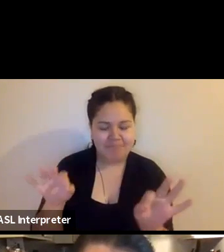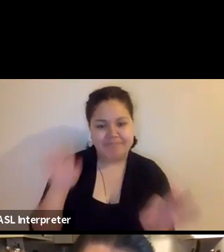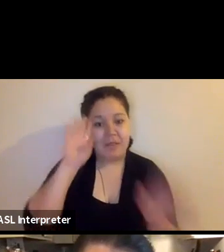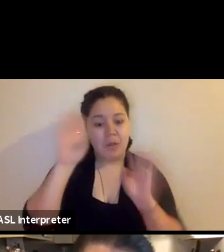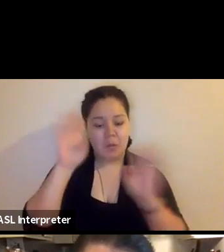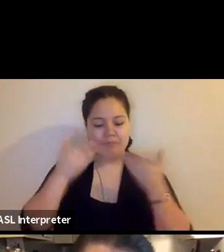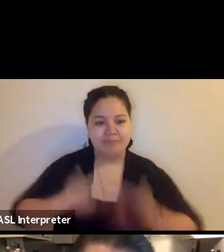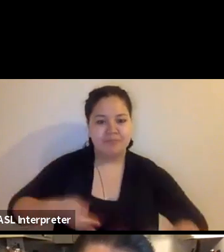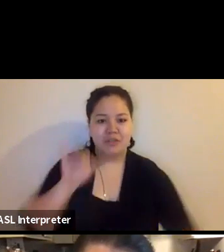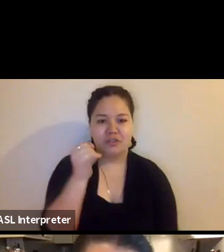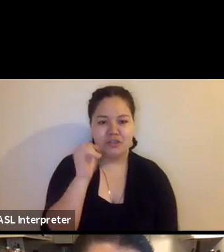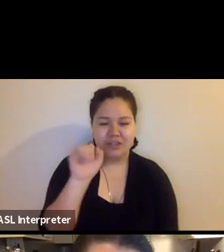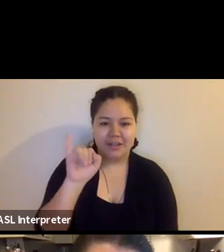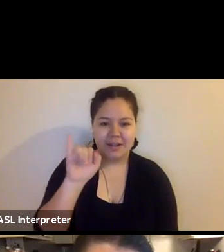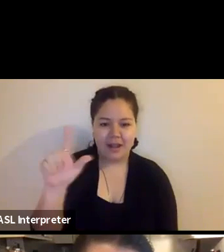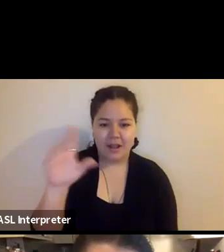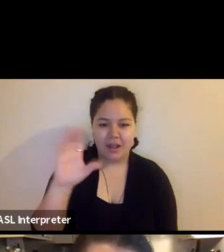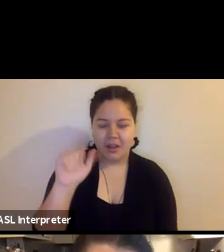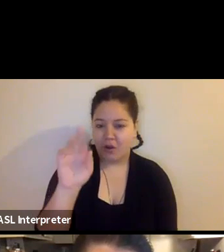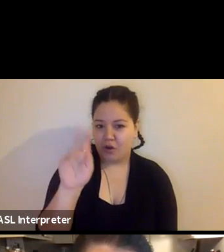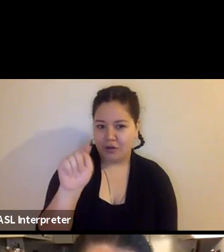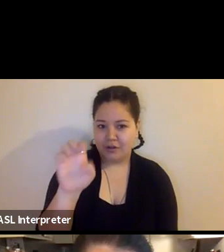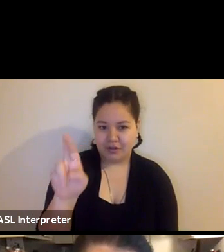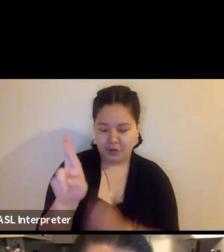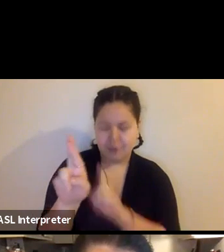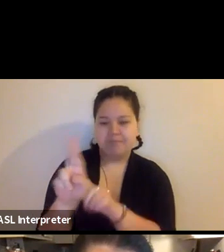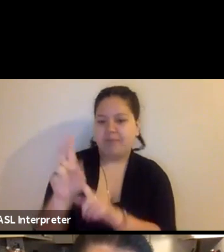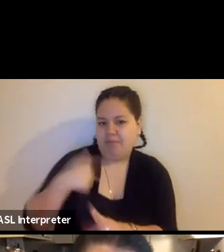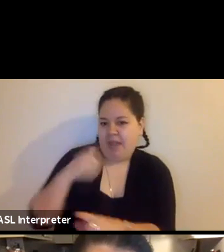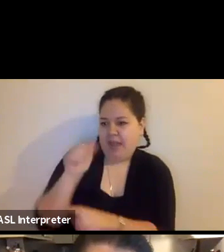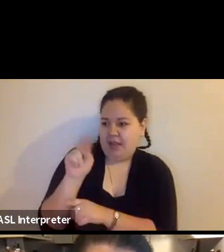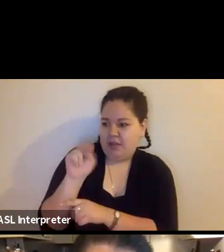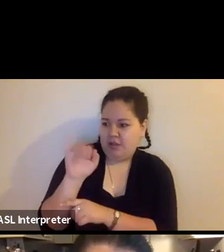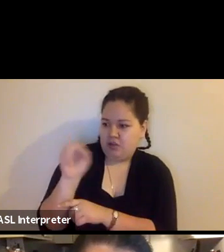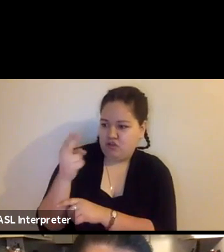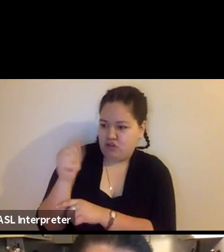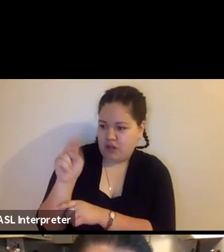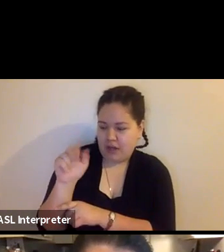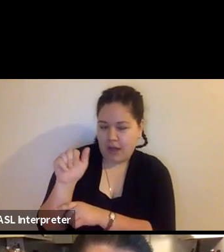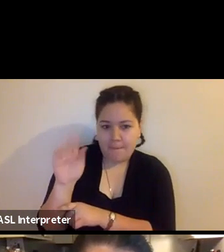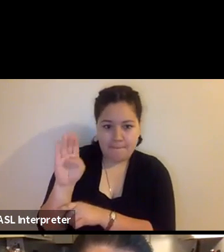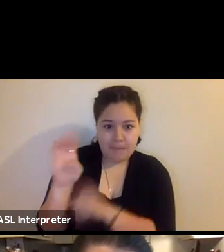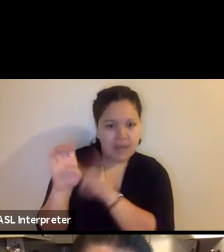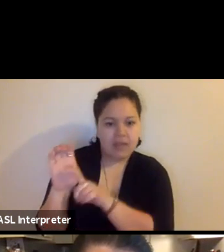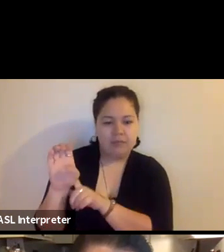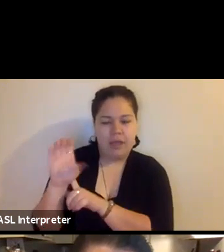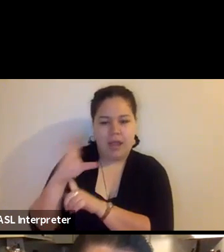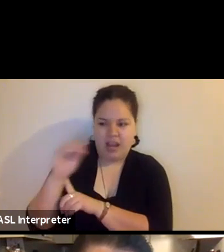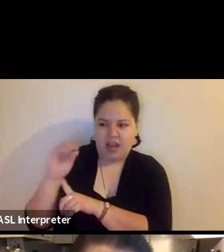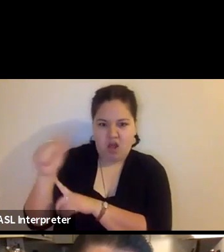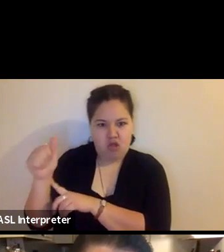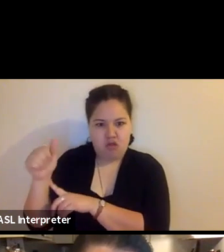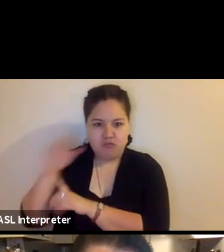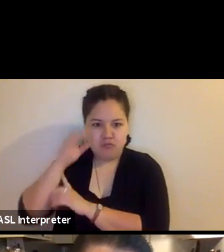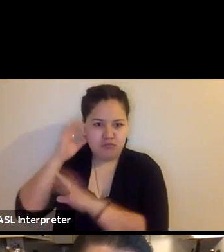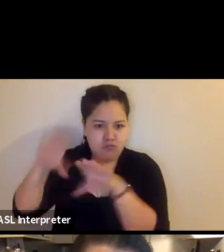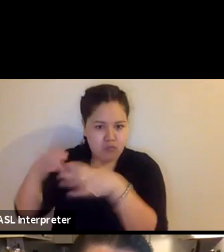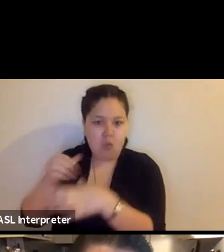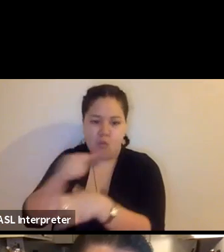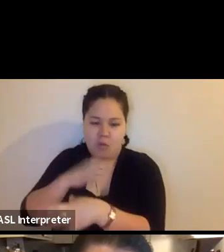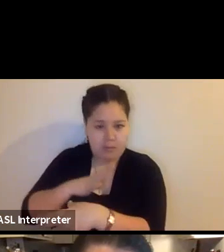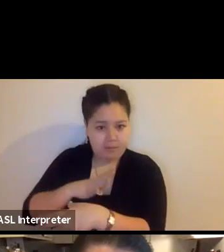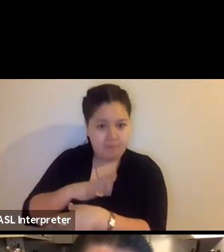Carter. I'm a Anishinaabe and Ashkenazi woman. I'm currently based in